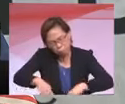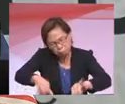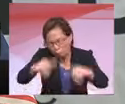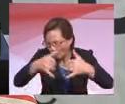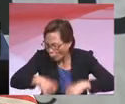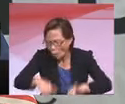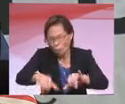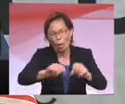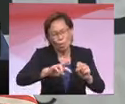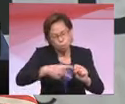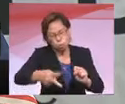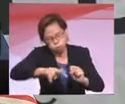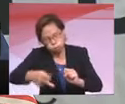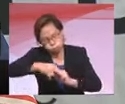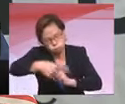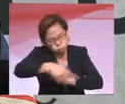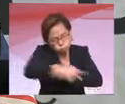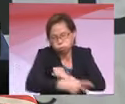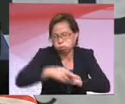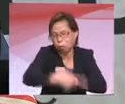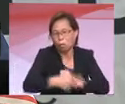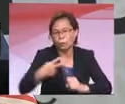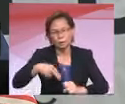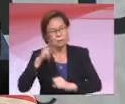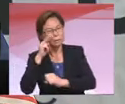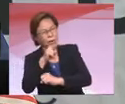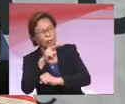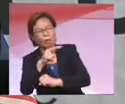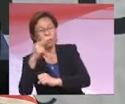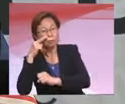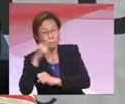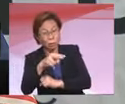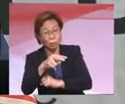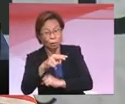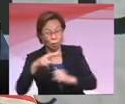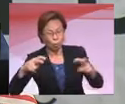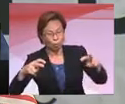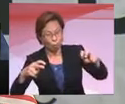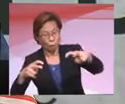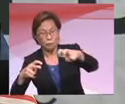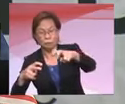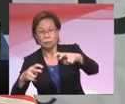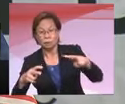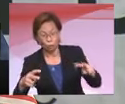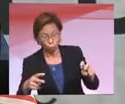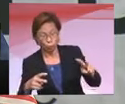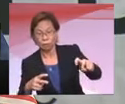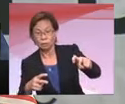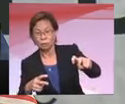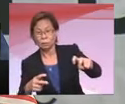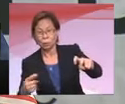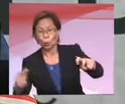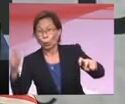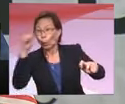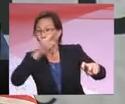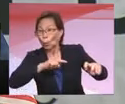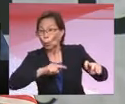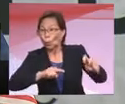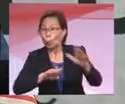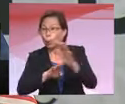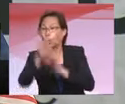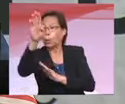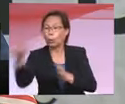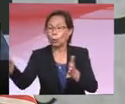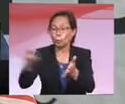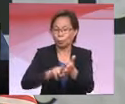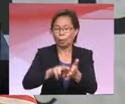protein virus mutation. So you look into the surface of the virus, there's spike. That spike is actually a mutation on a spike. So it's been reported